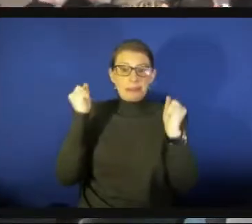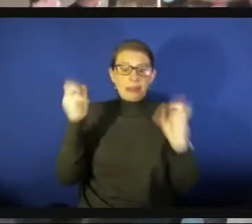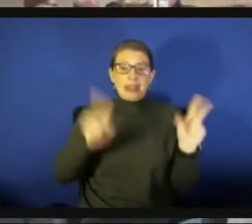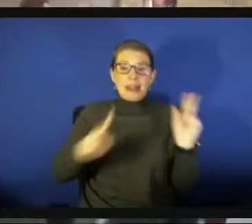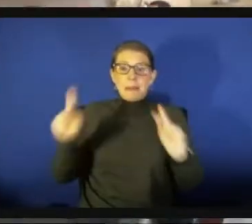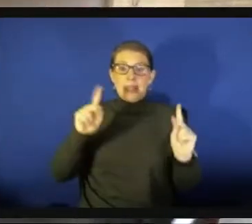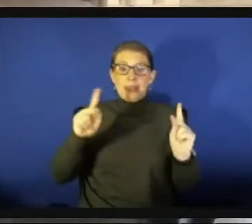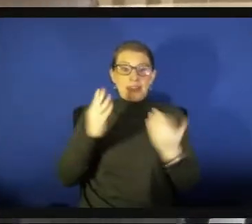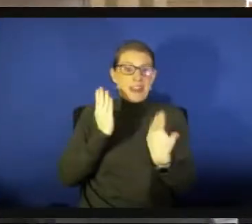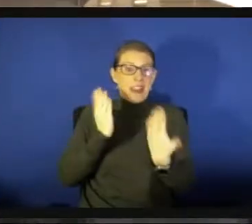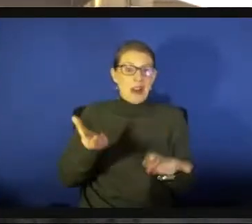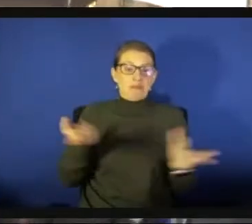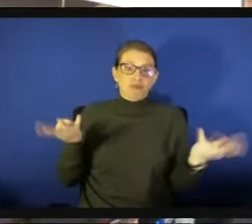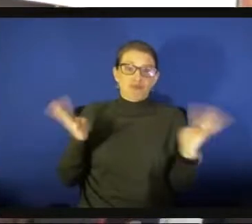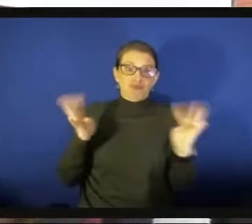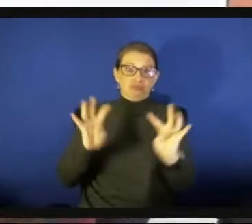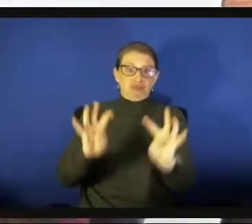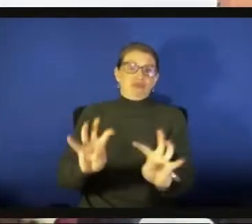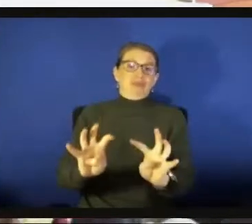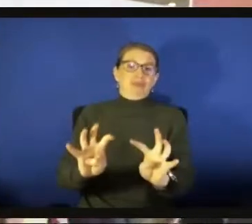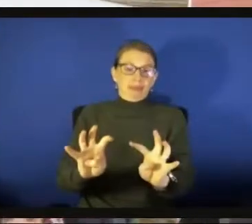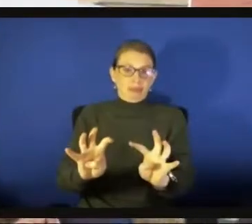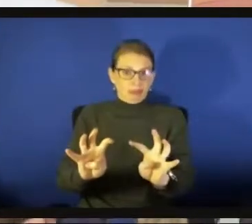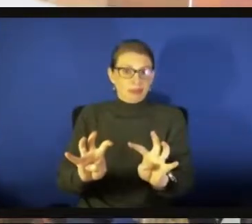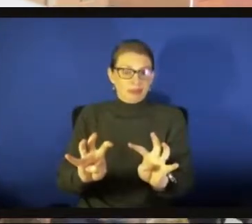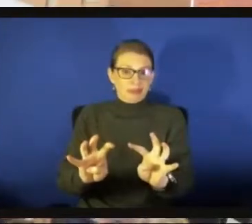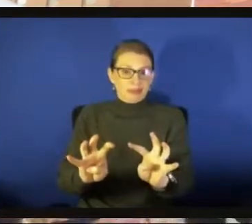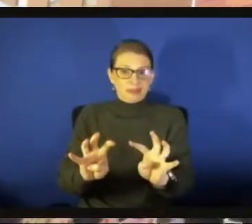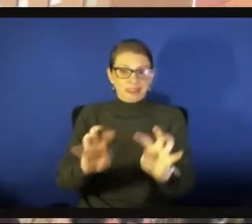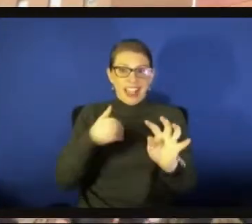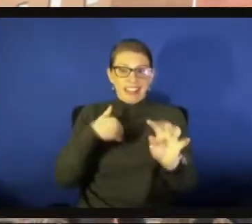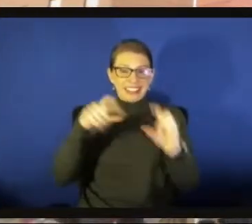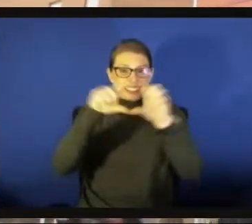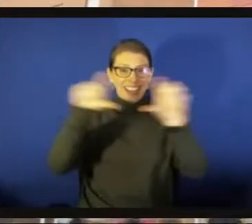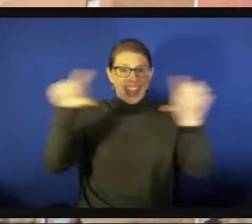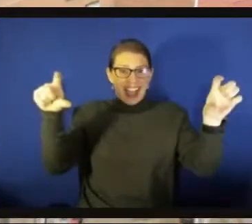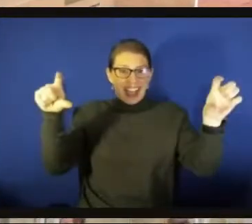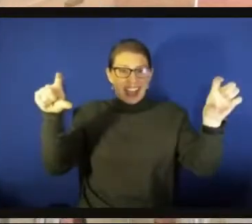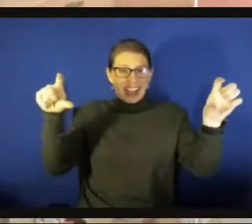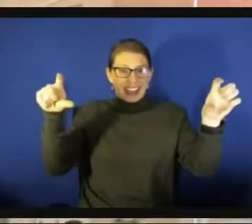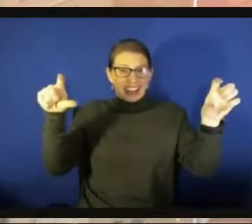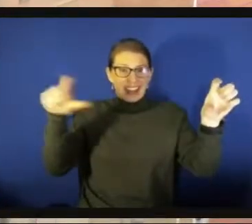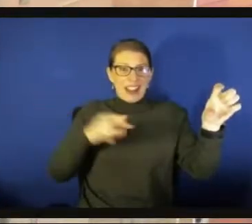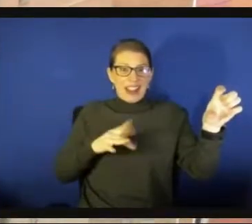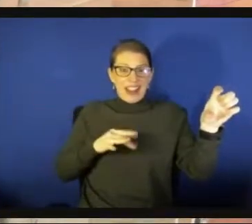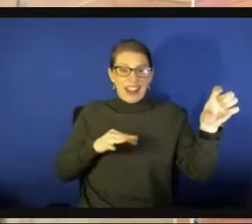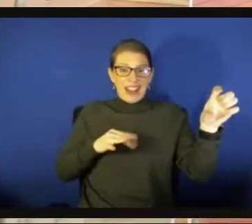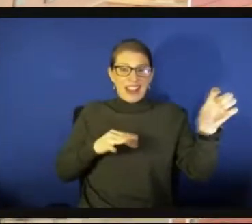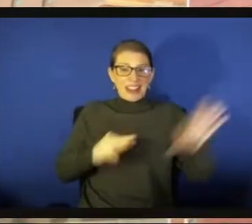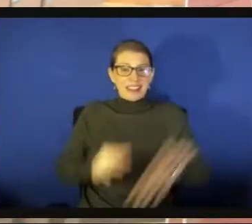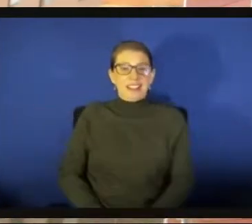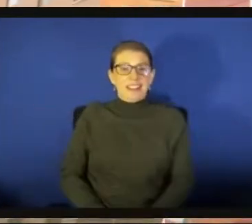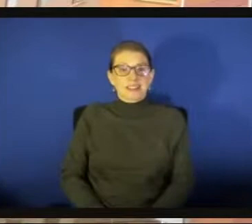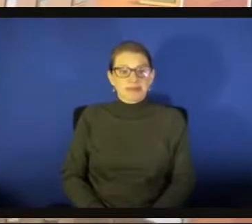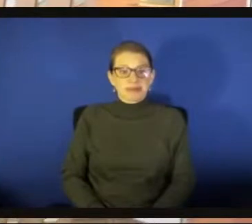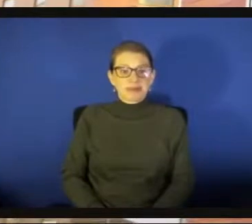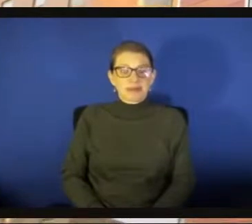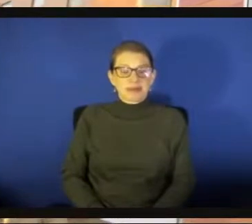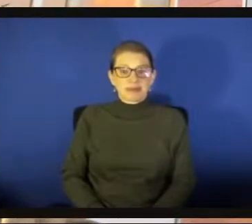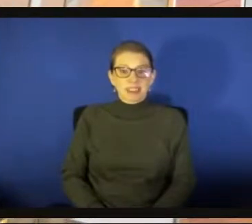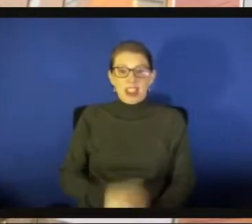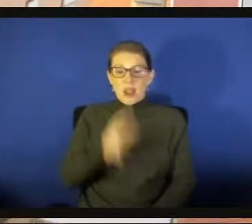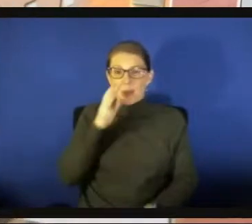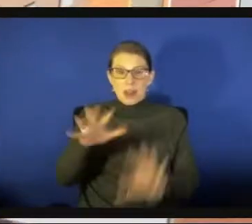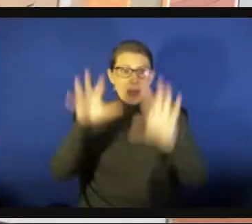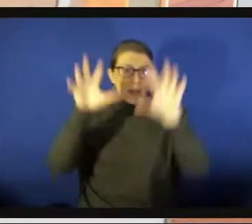are. They're gathered outside the Proton Therapy Center. Cool. And we are just moments away from unveiling the sign that will